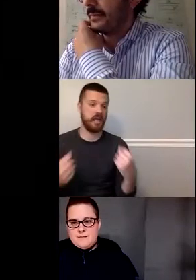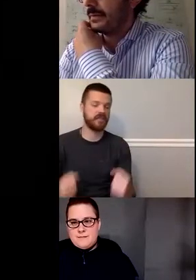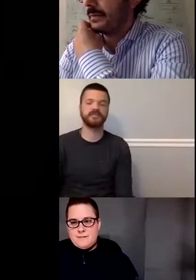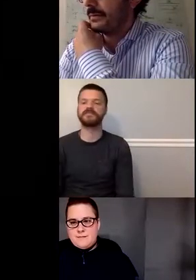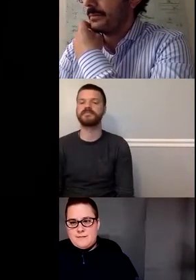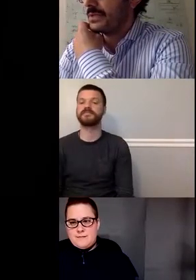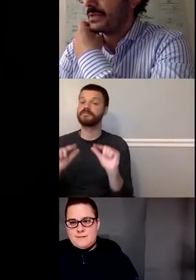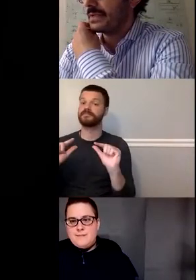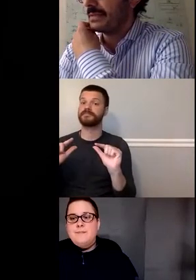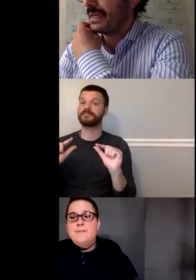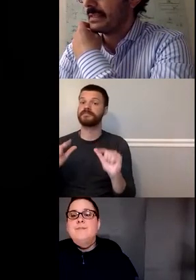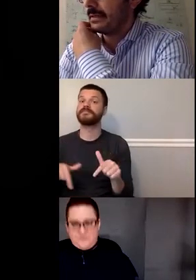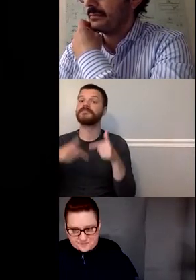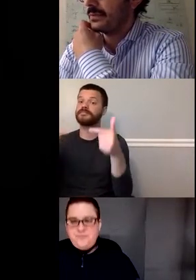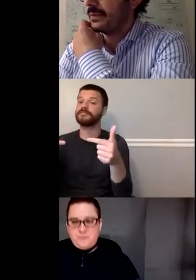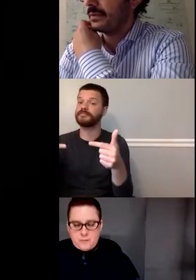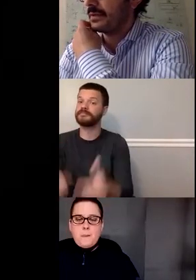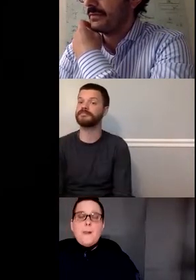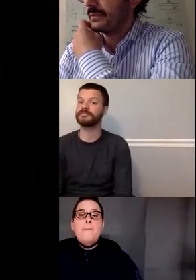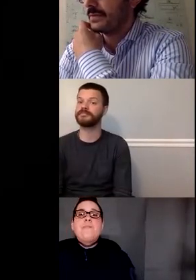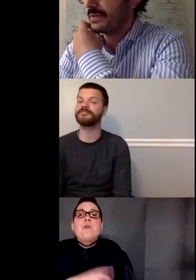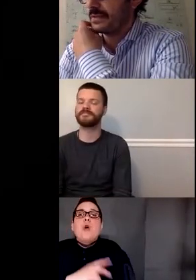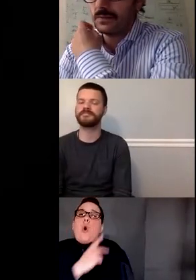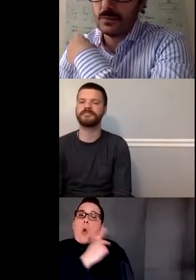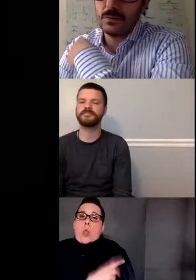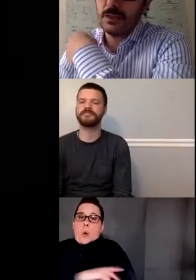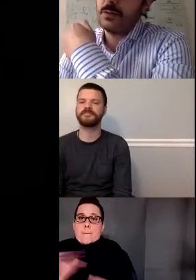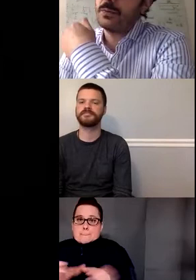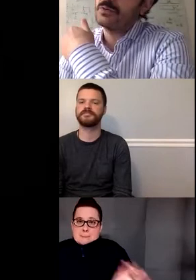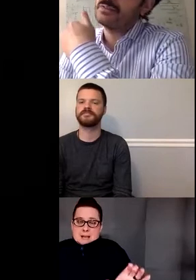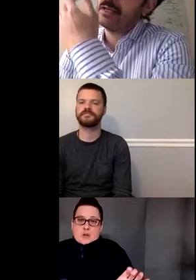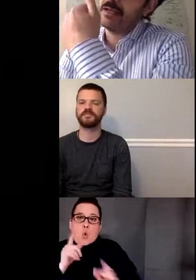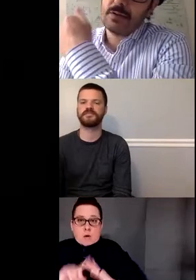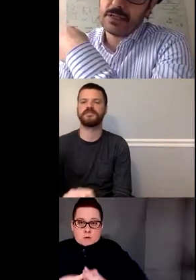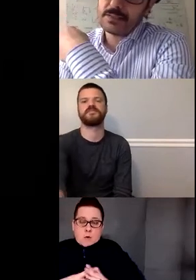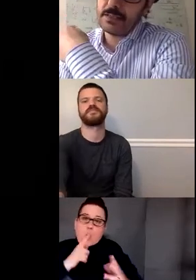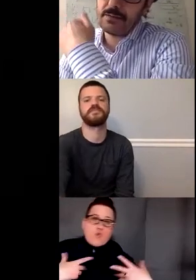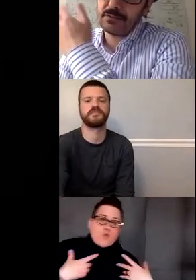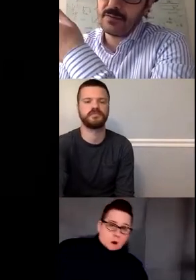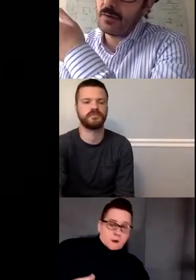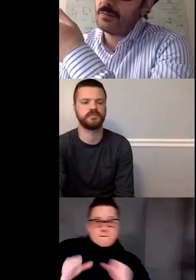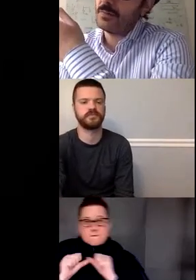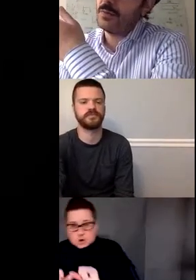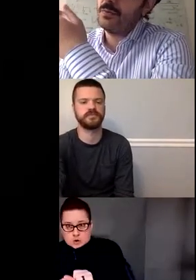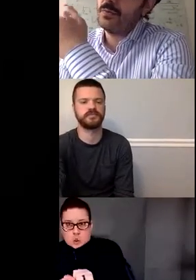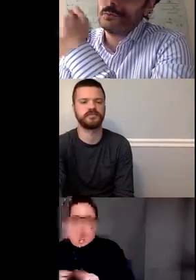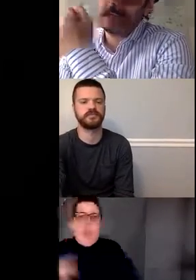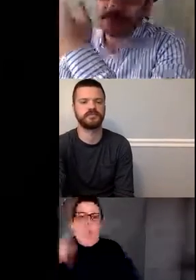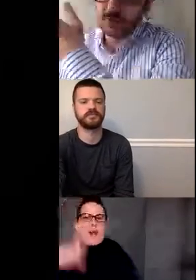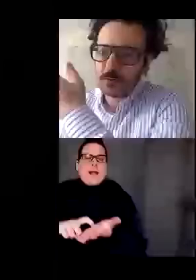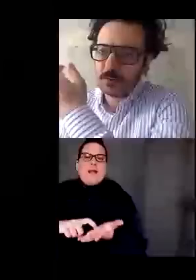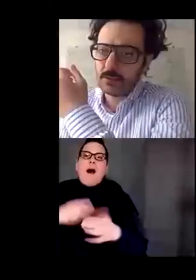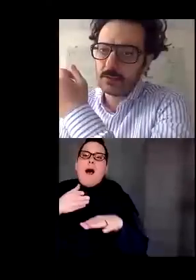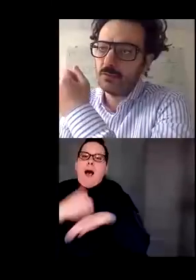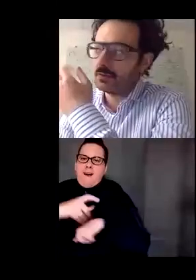up the patients at baseline between recovered and persistent, so we could tell now at baseline after follow-up who